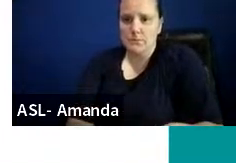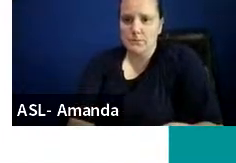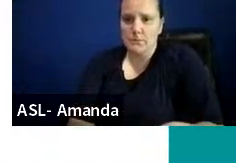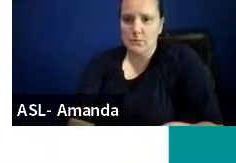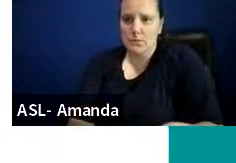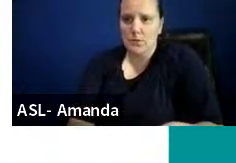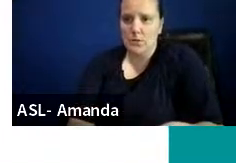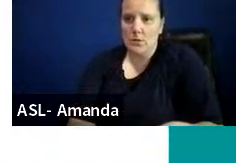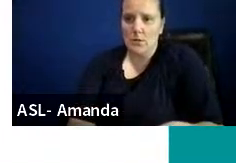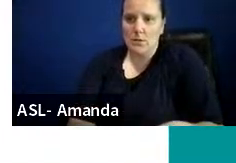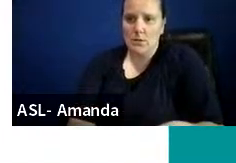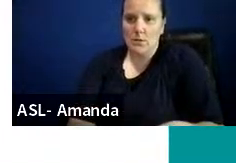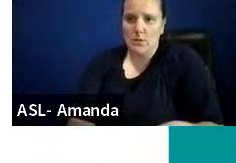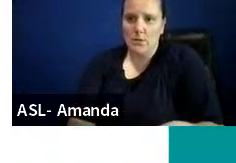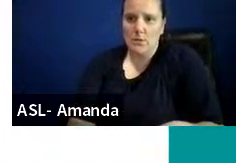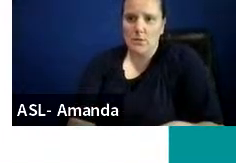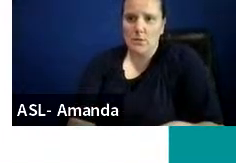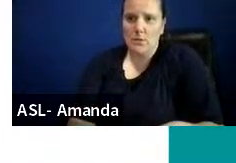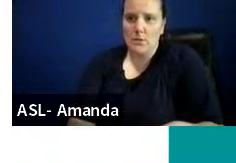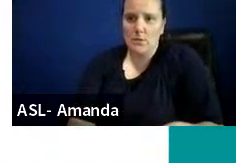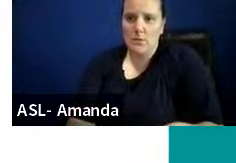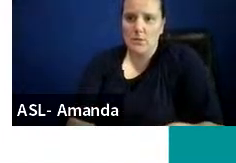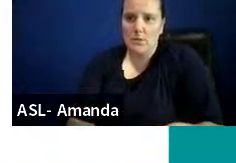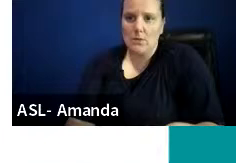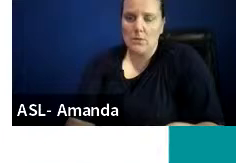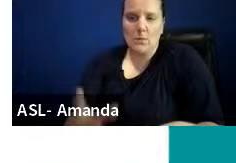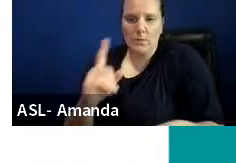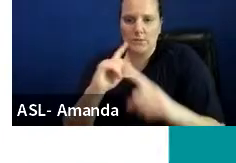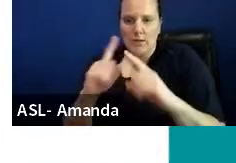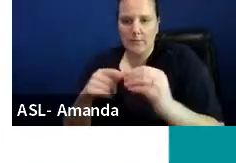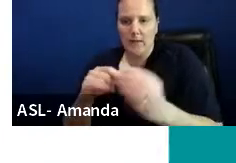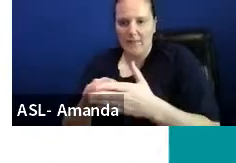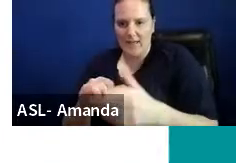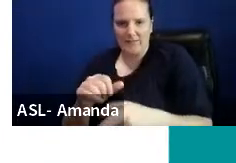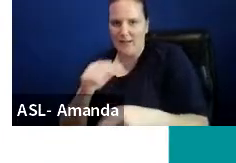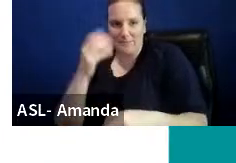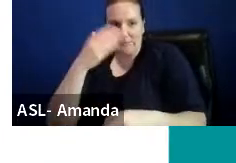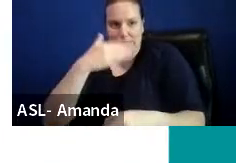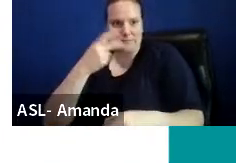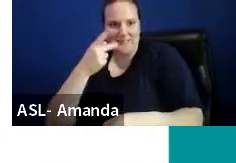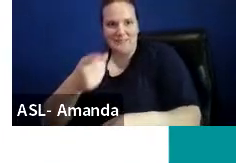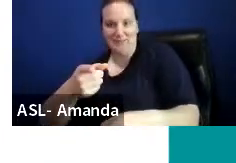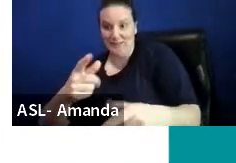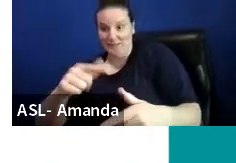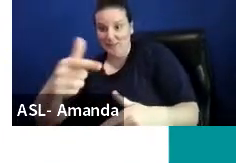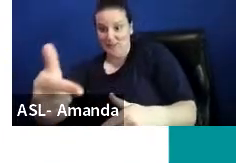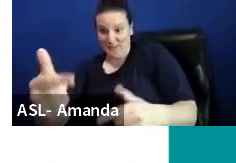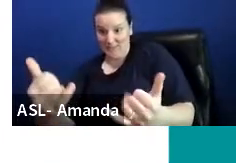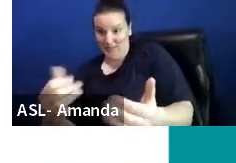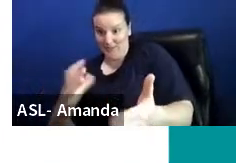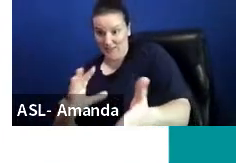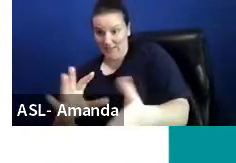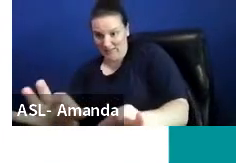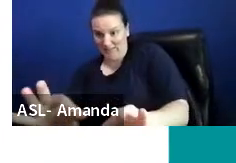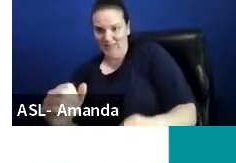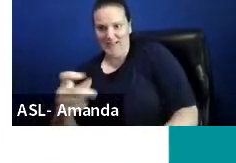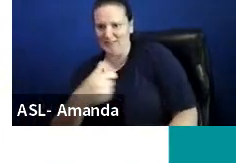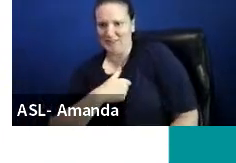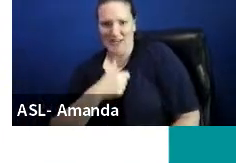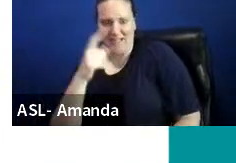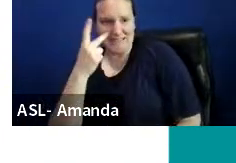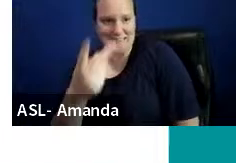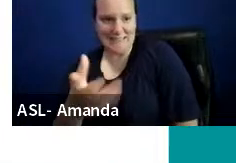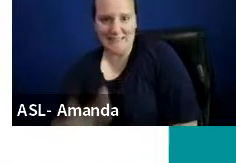talked about more direct outreach emails to individuals, helping them know about particular opportunities and